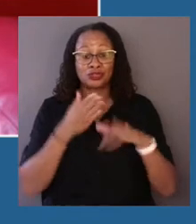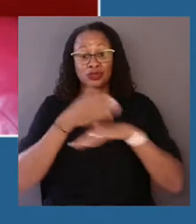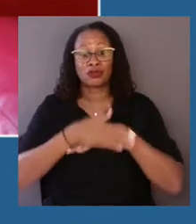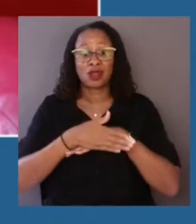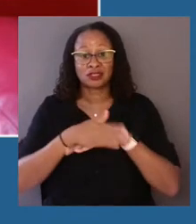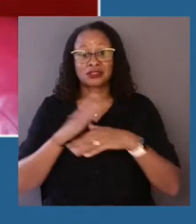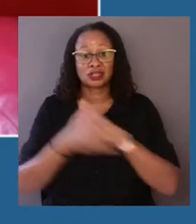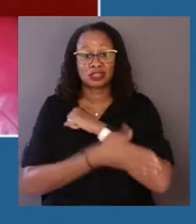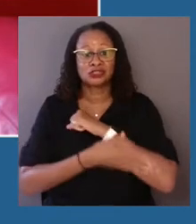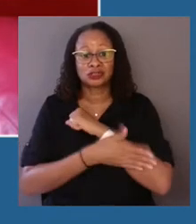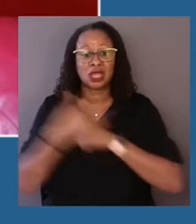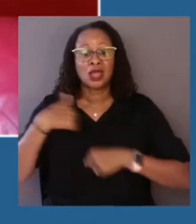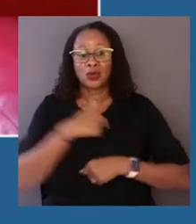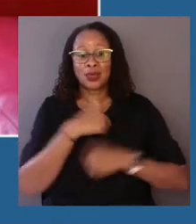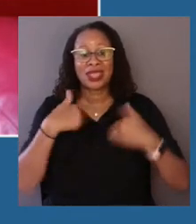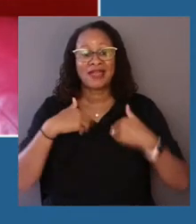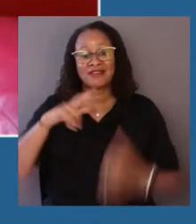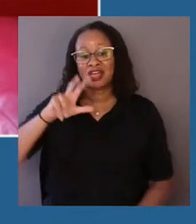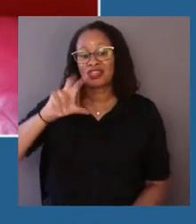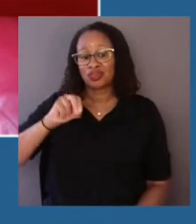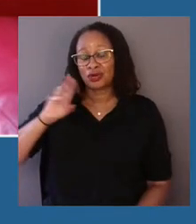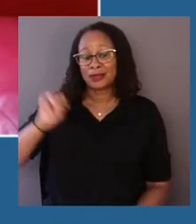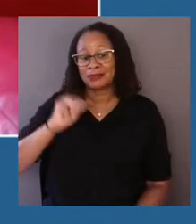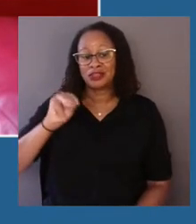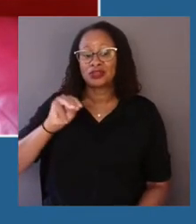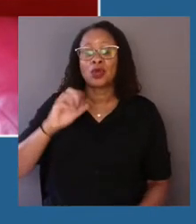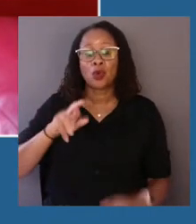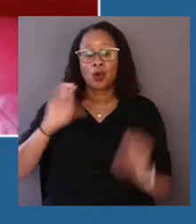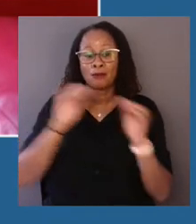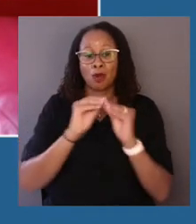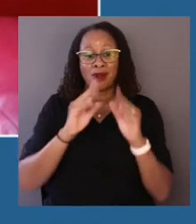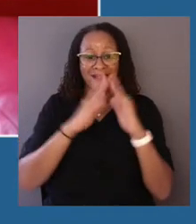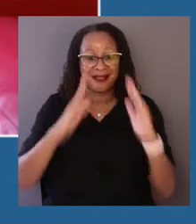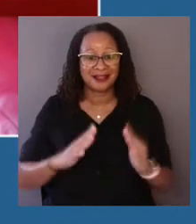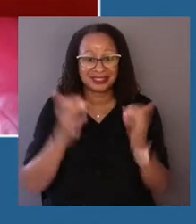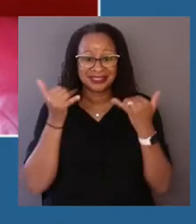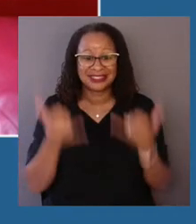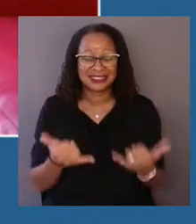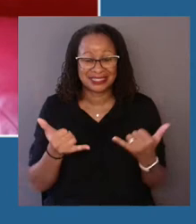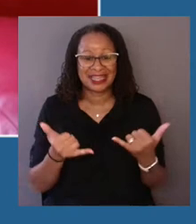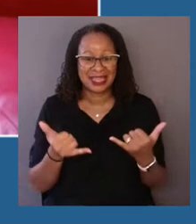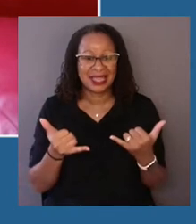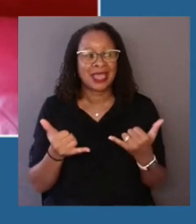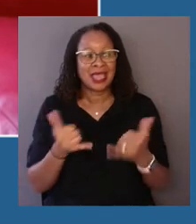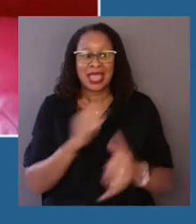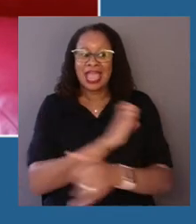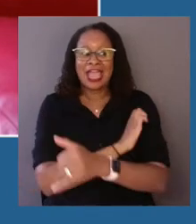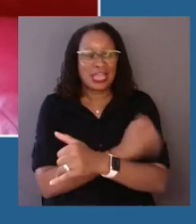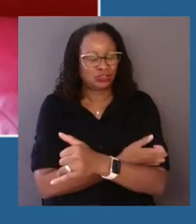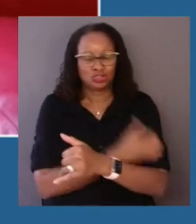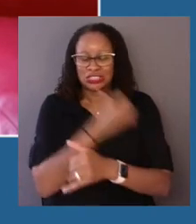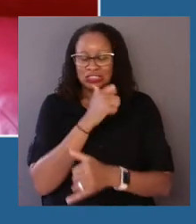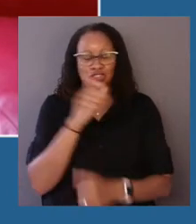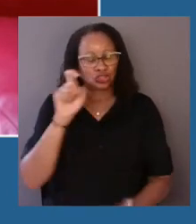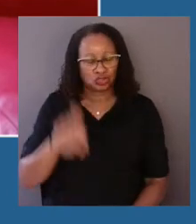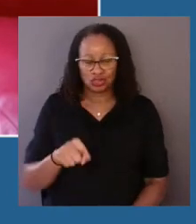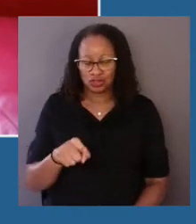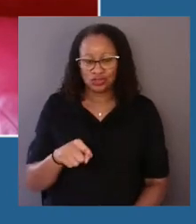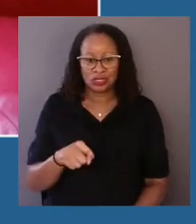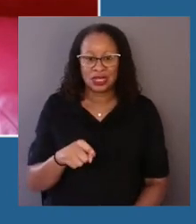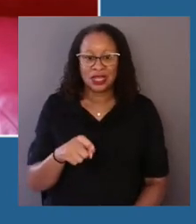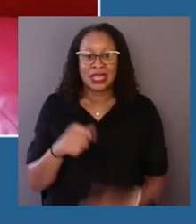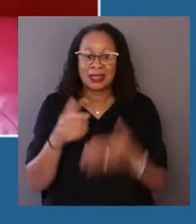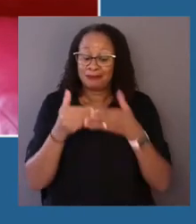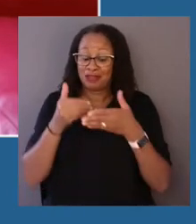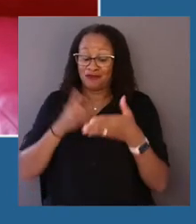have 30 million or more households that are today energy insecure, even before COVID and